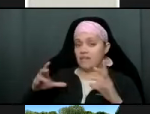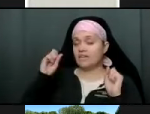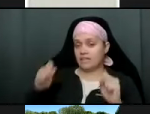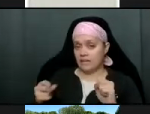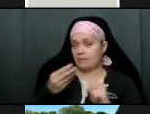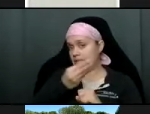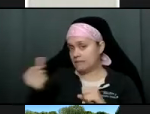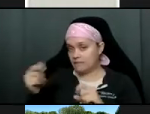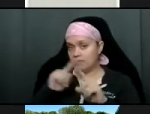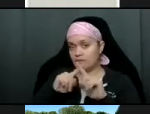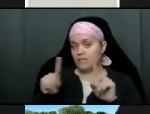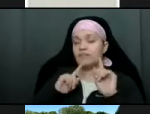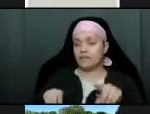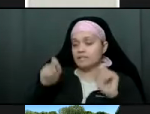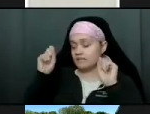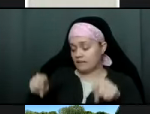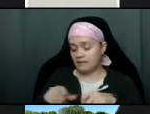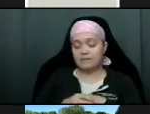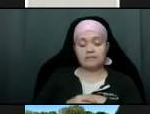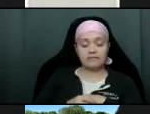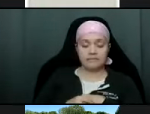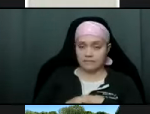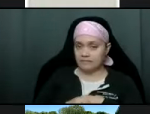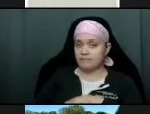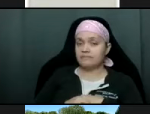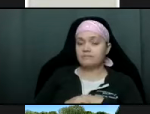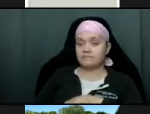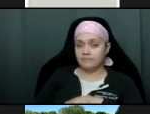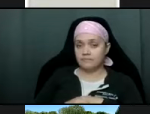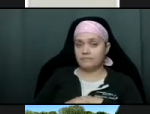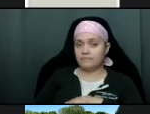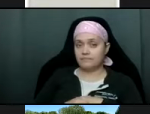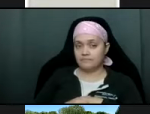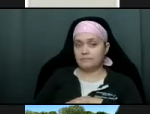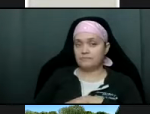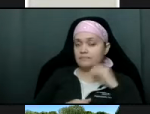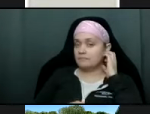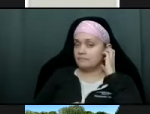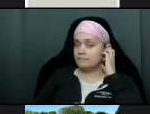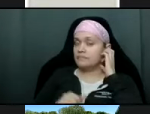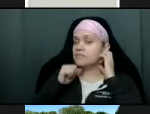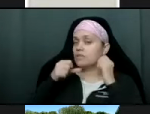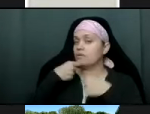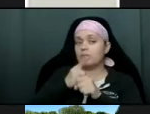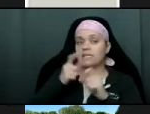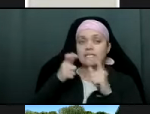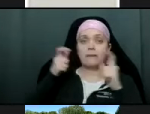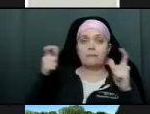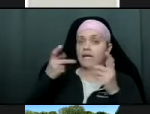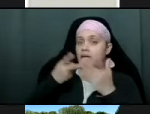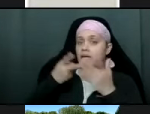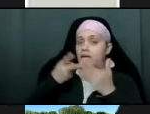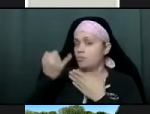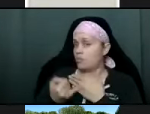indeed several good possible answers to this question. Do not make this a huge project. It